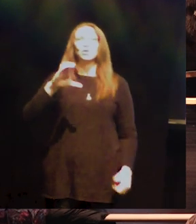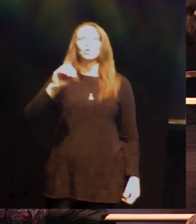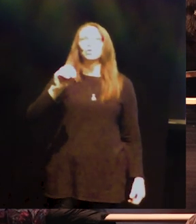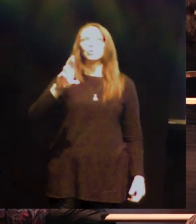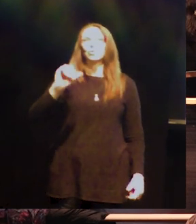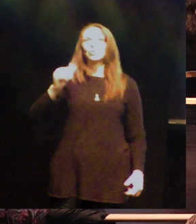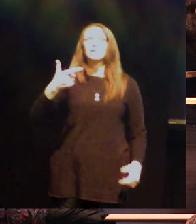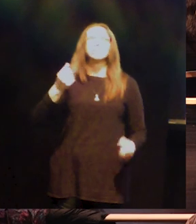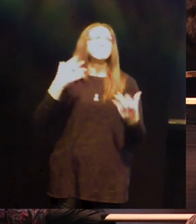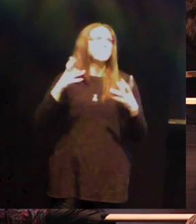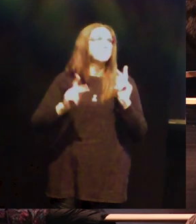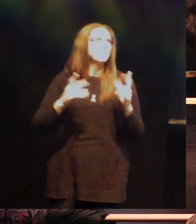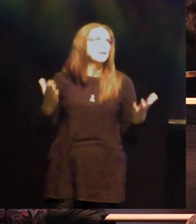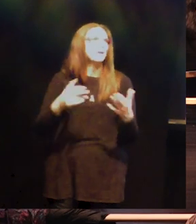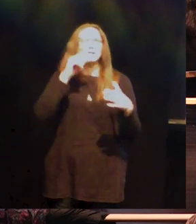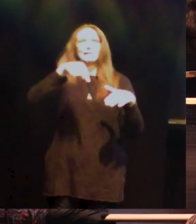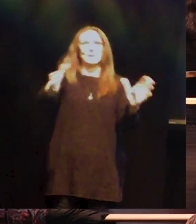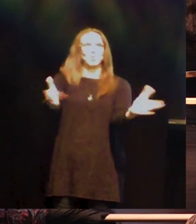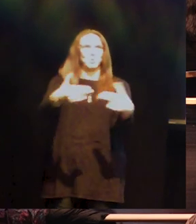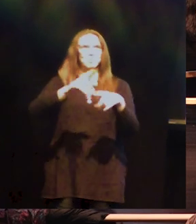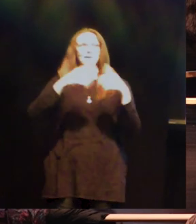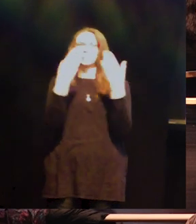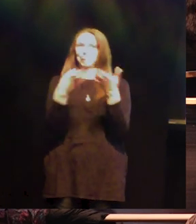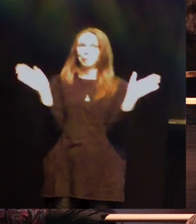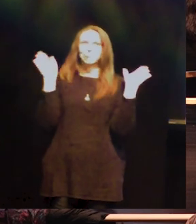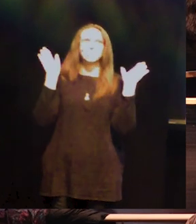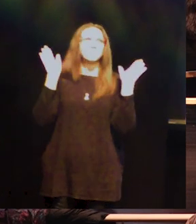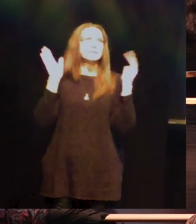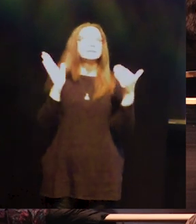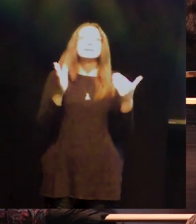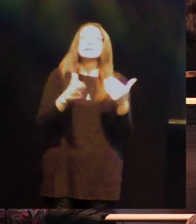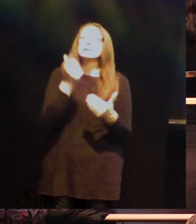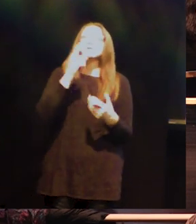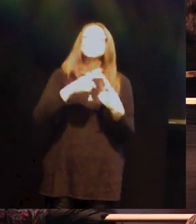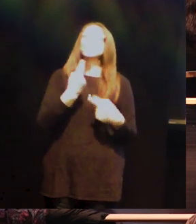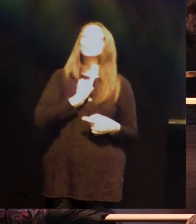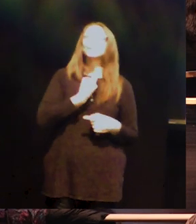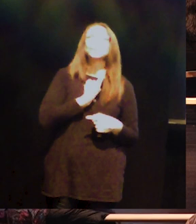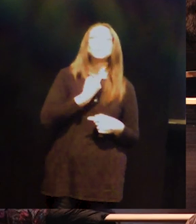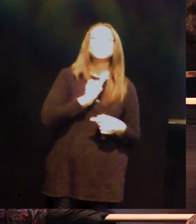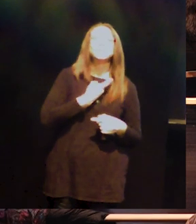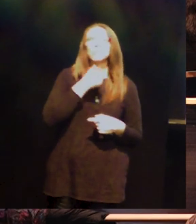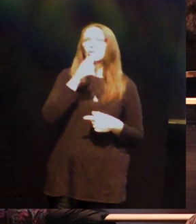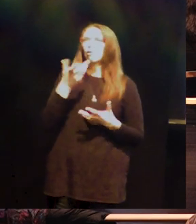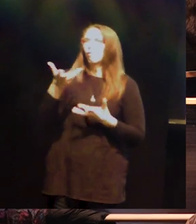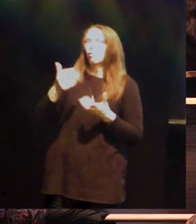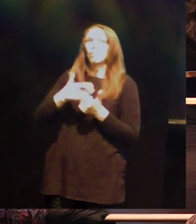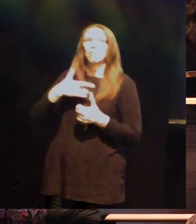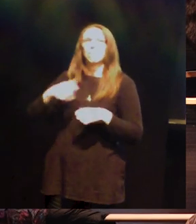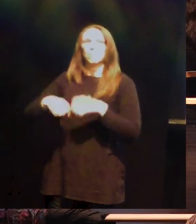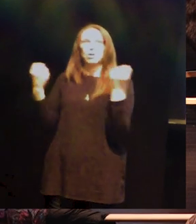people here who are, not here in this room, but in general, it's easier to be alone and not deal with heartbreak.